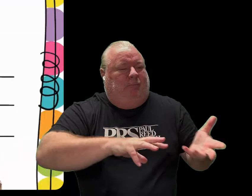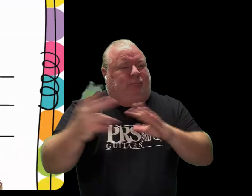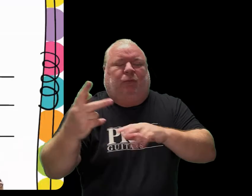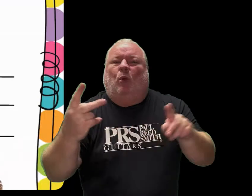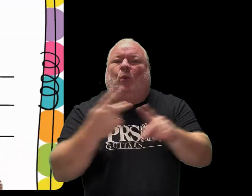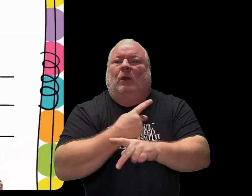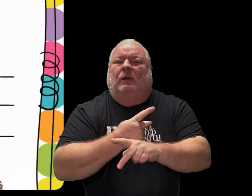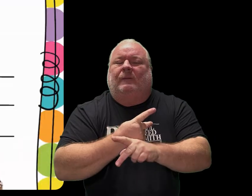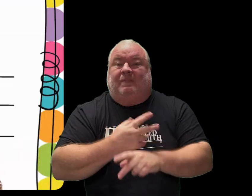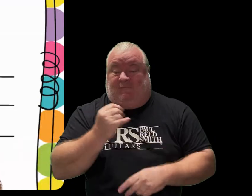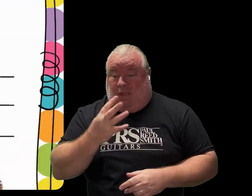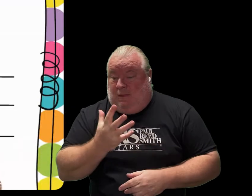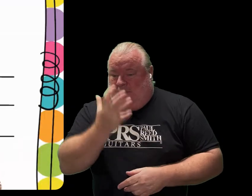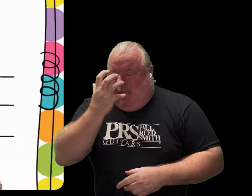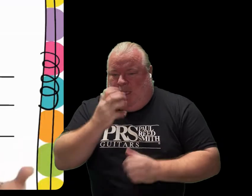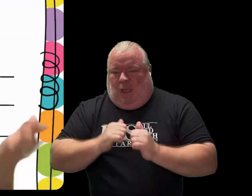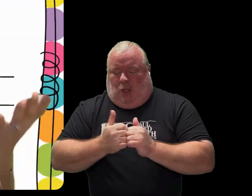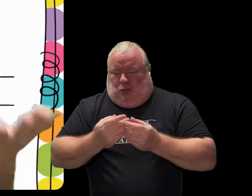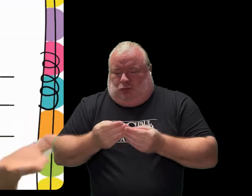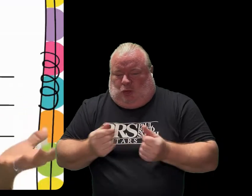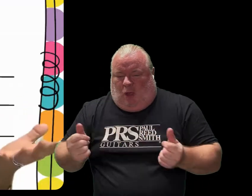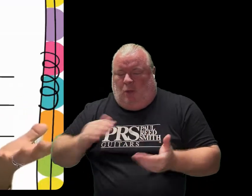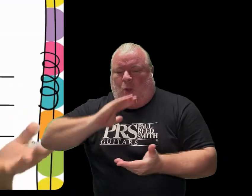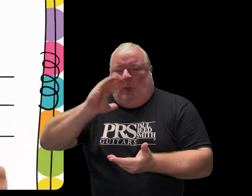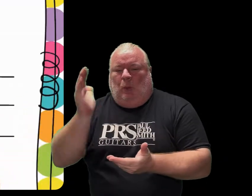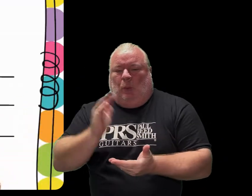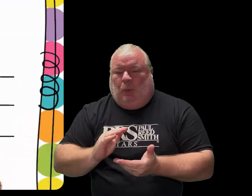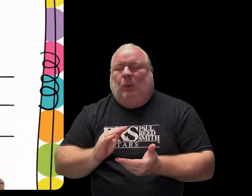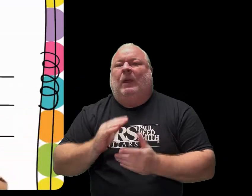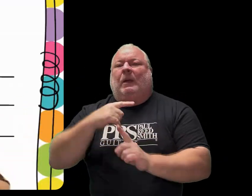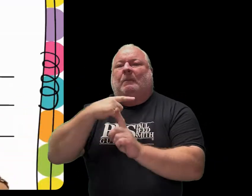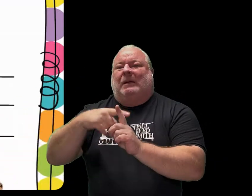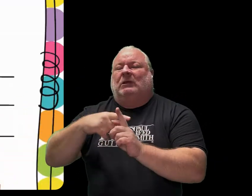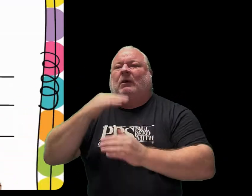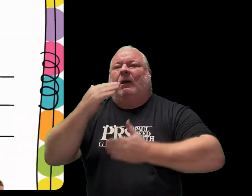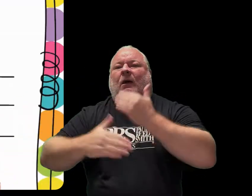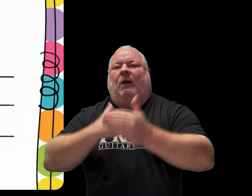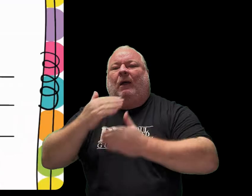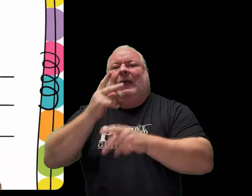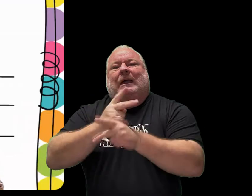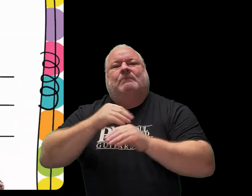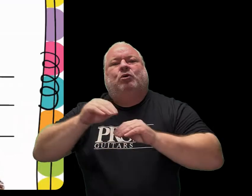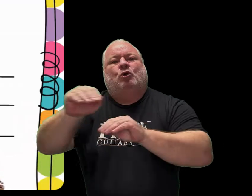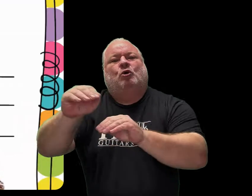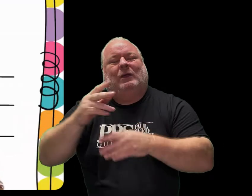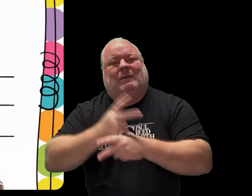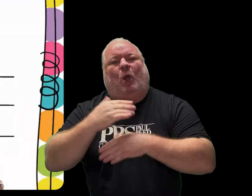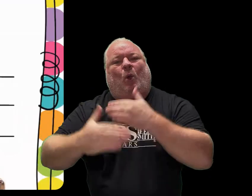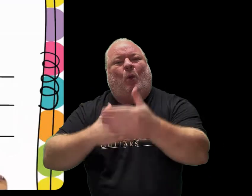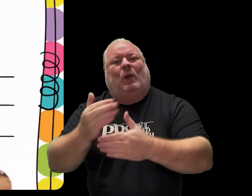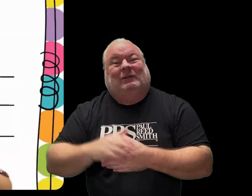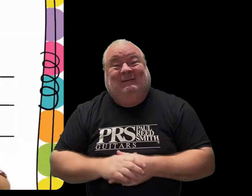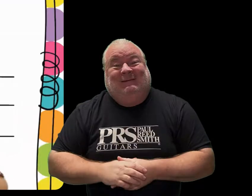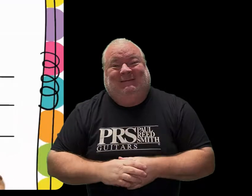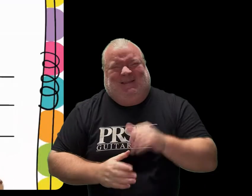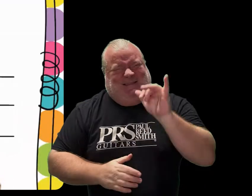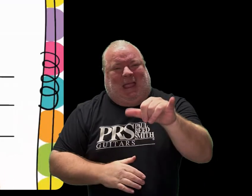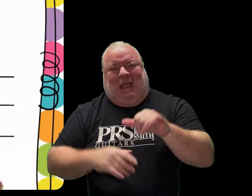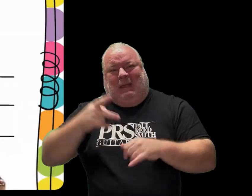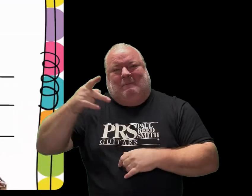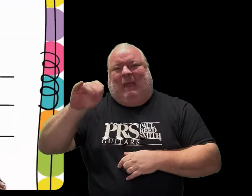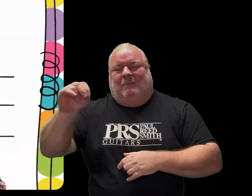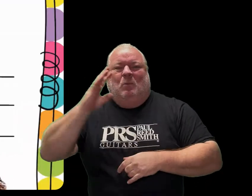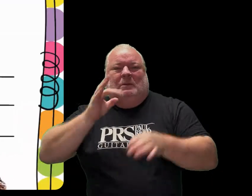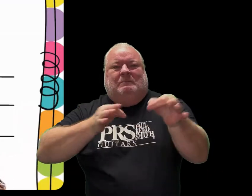Temple, not only to teach you about academics, but also your emotional intelligence. So stay